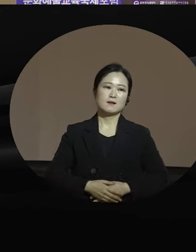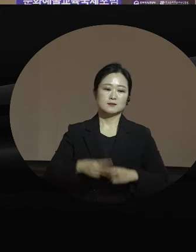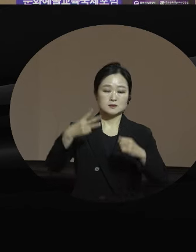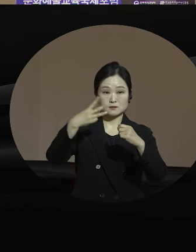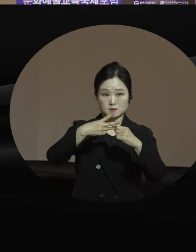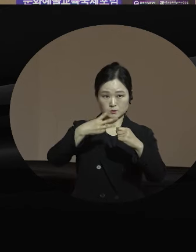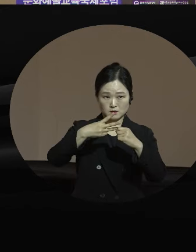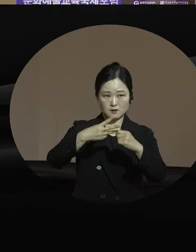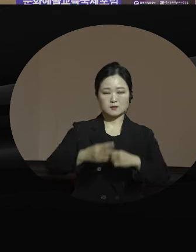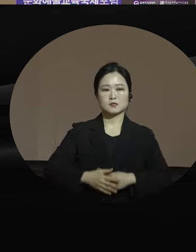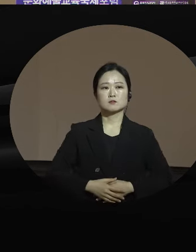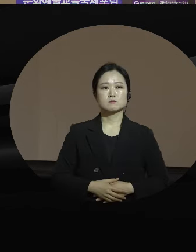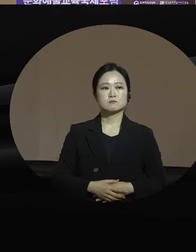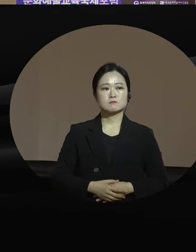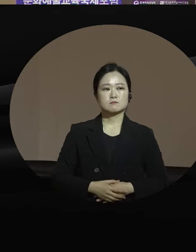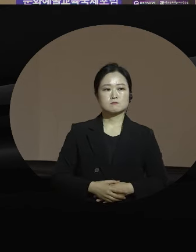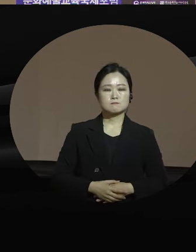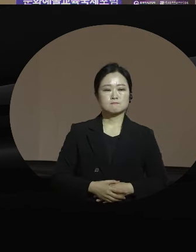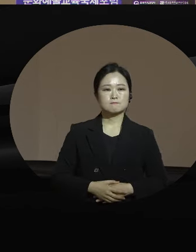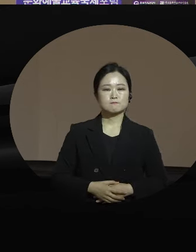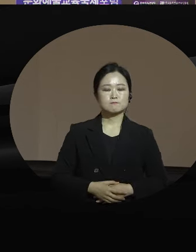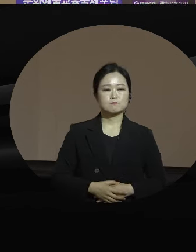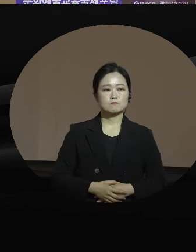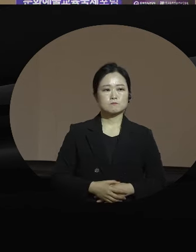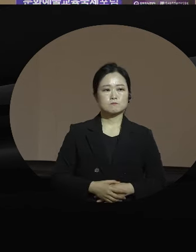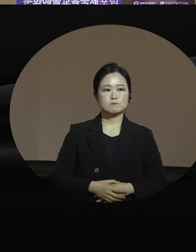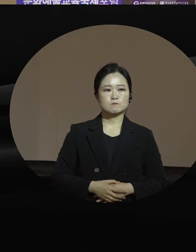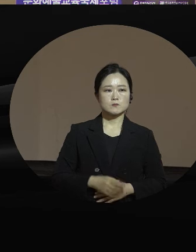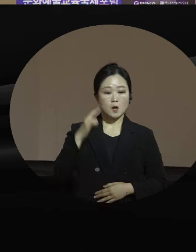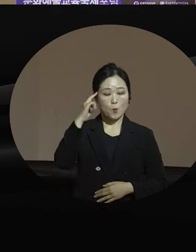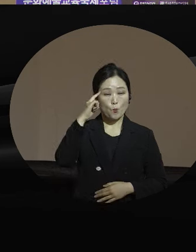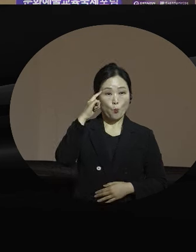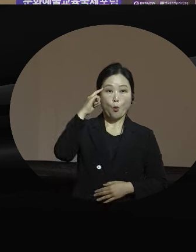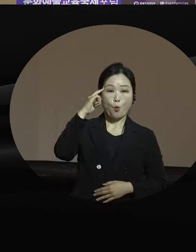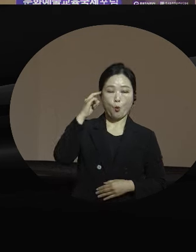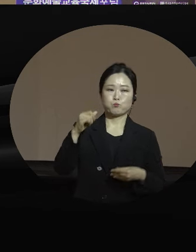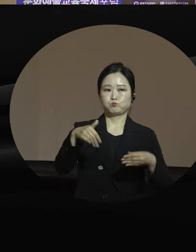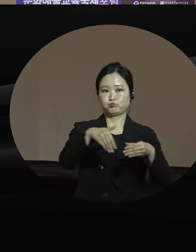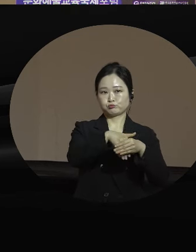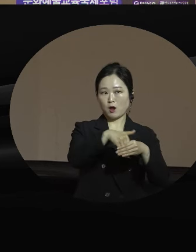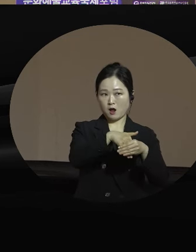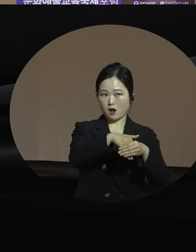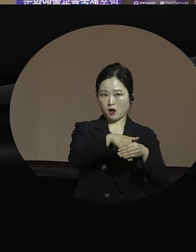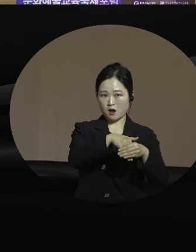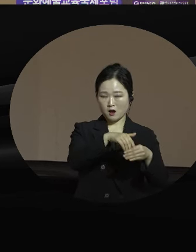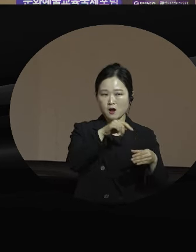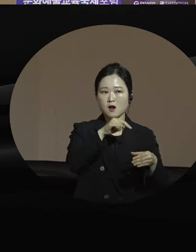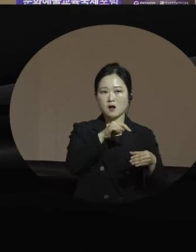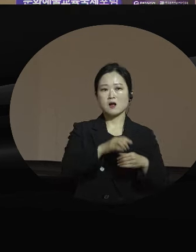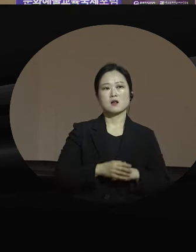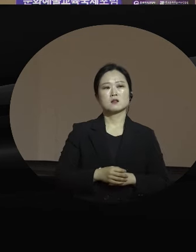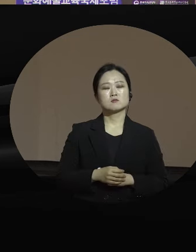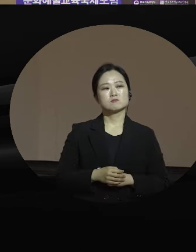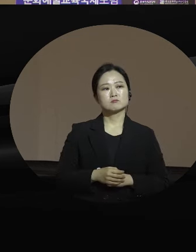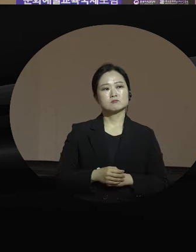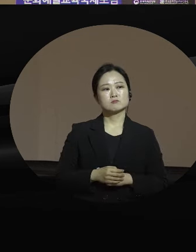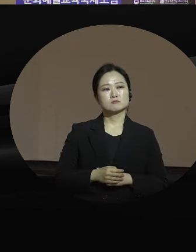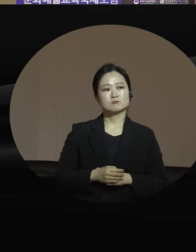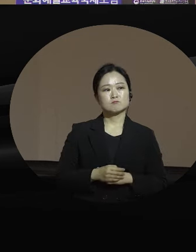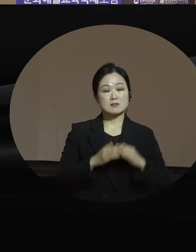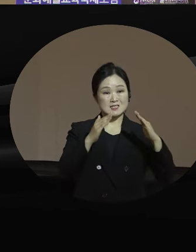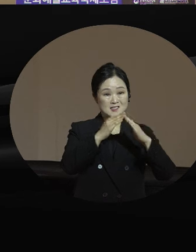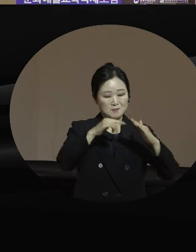interesting finding is there is Mongolian culture is a home decoration. Reason is saying that is when there